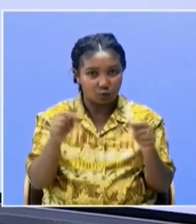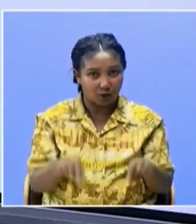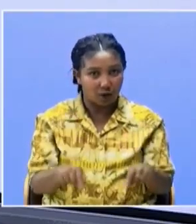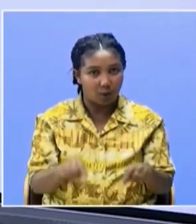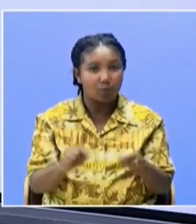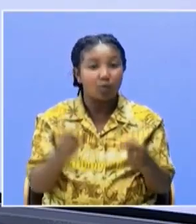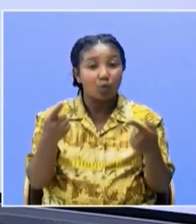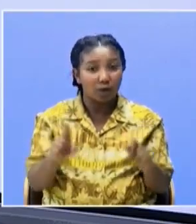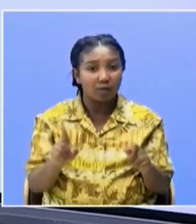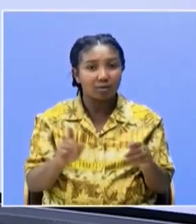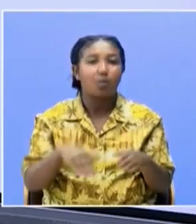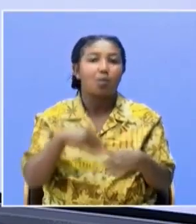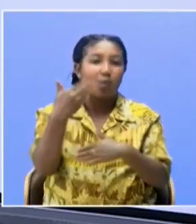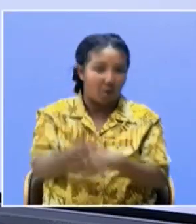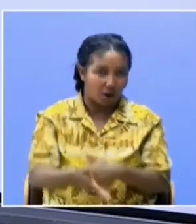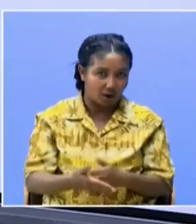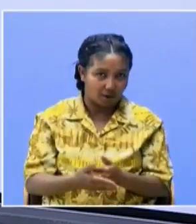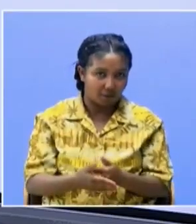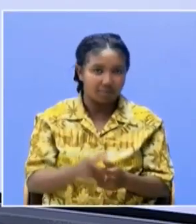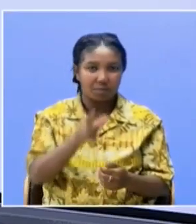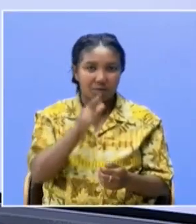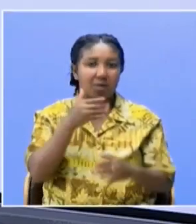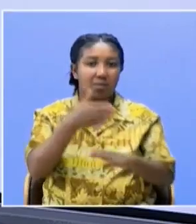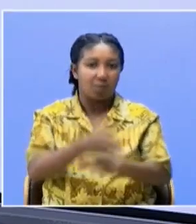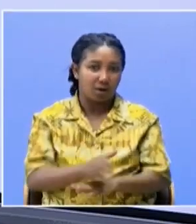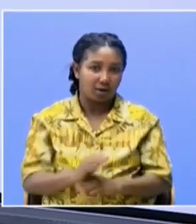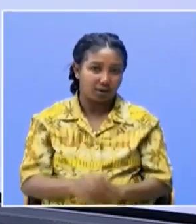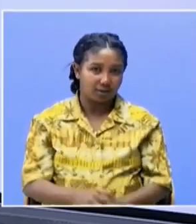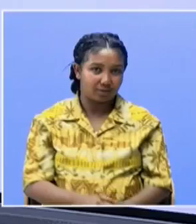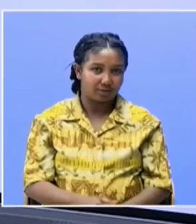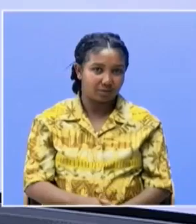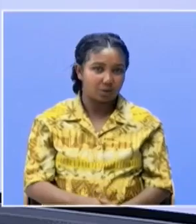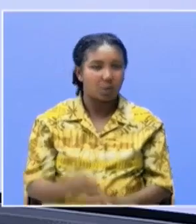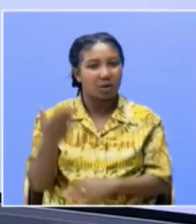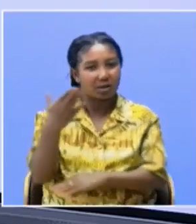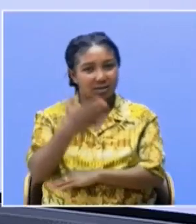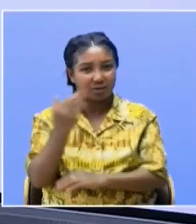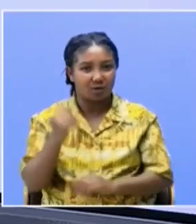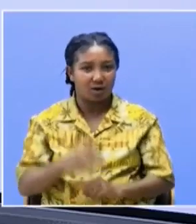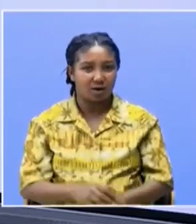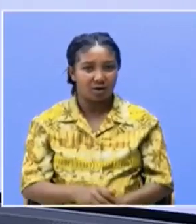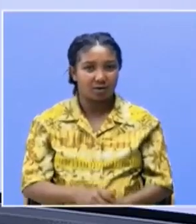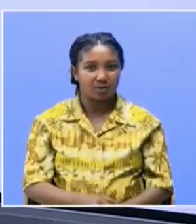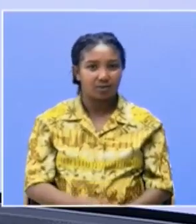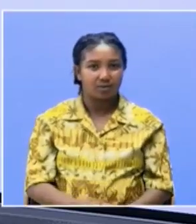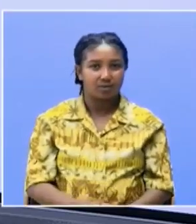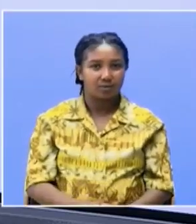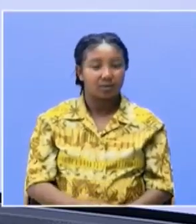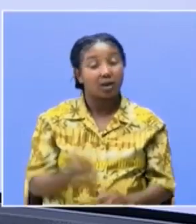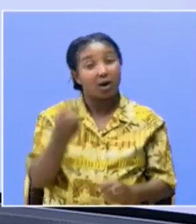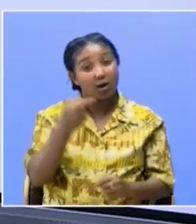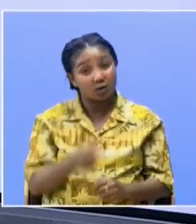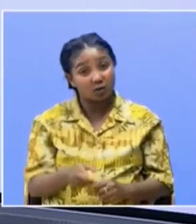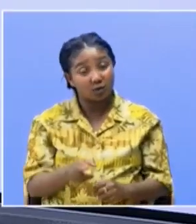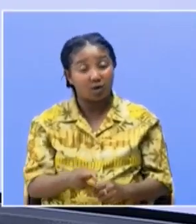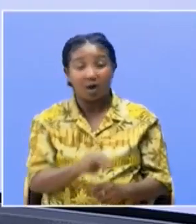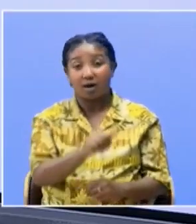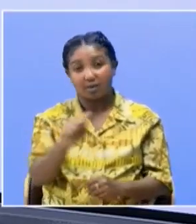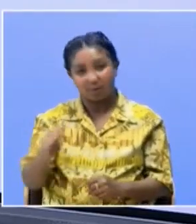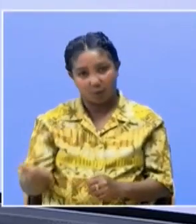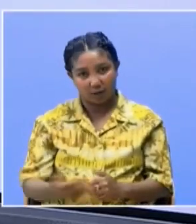the afternoon. Okay? I am meeting my friend today afternoon. Or another